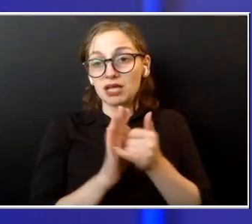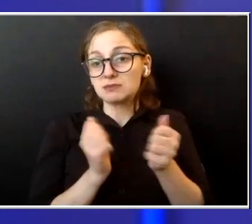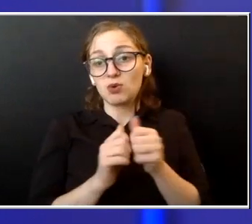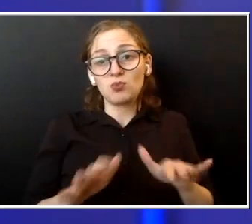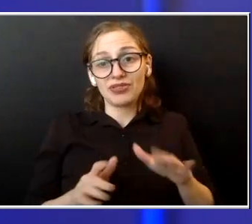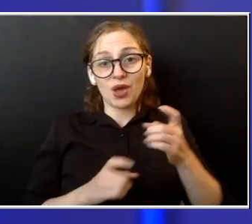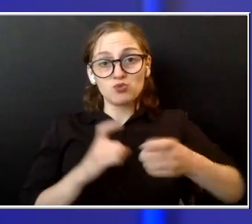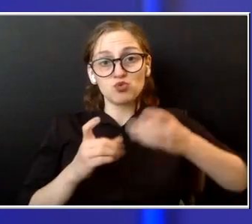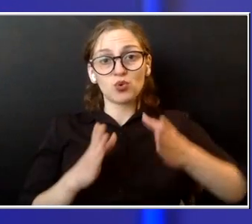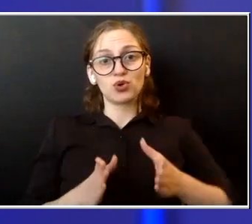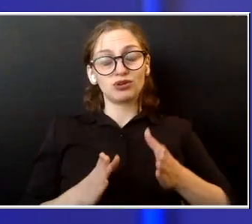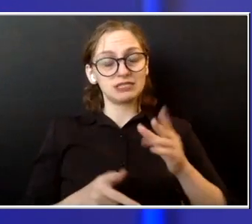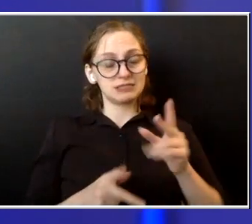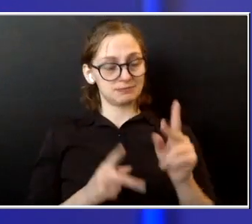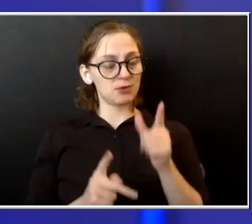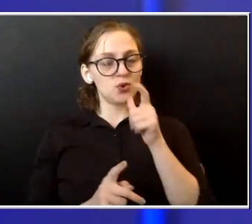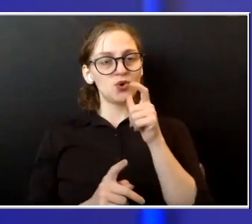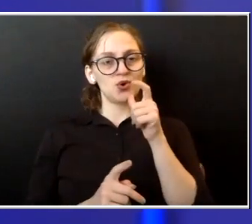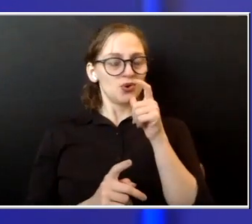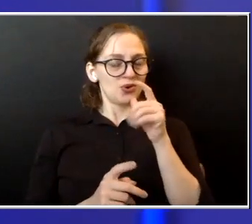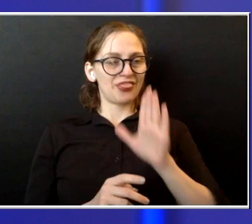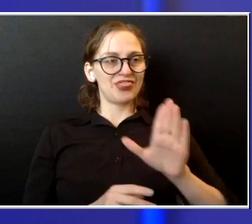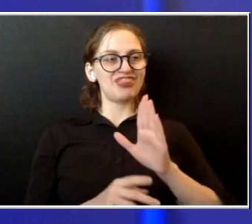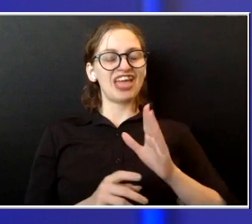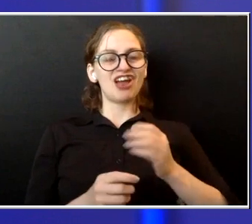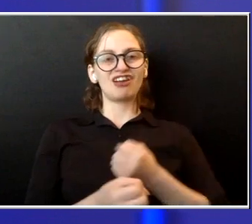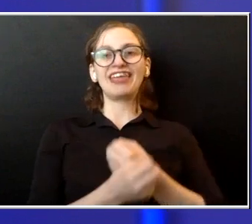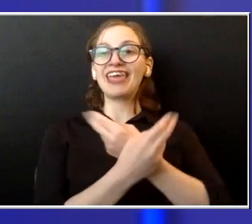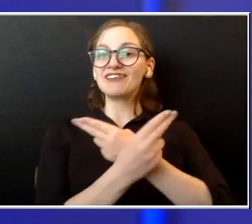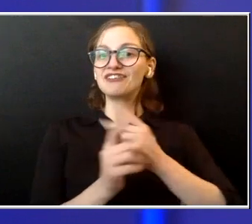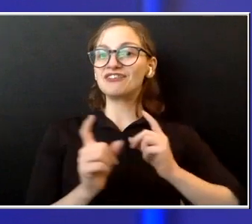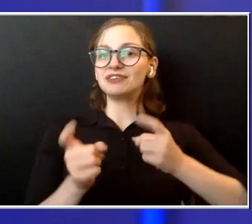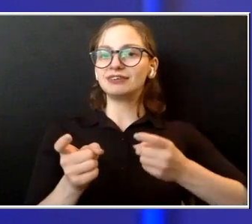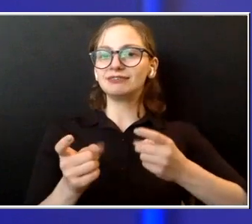of life. And we're just loading the trucks to do that. And